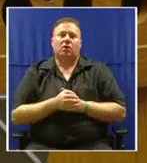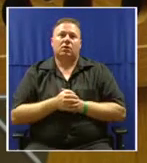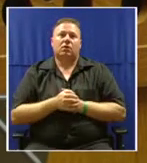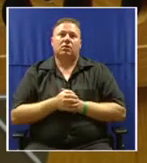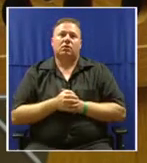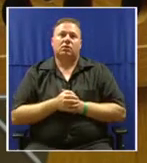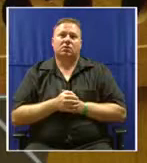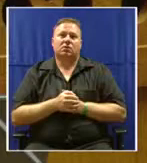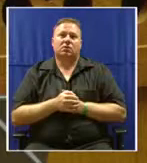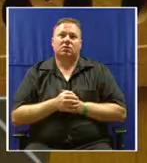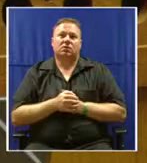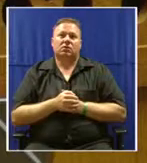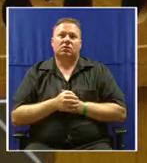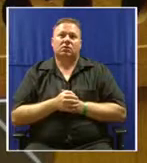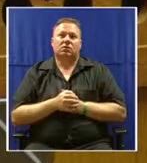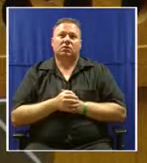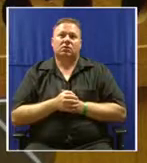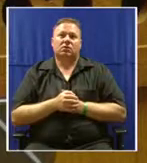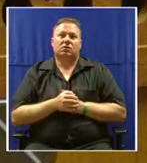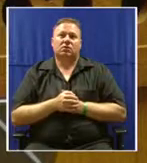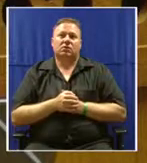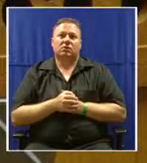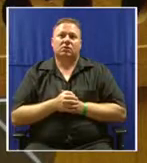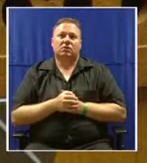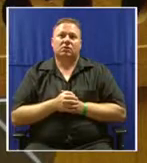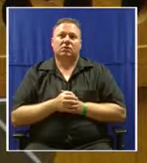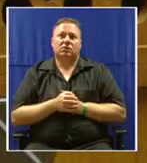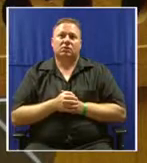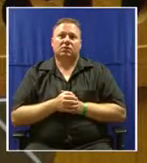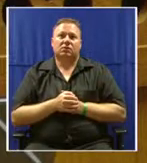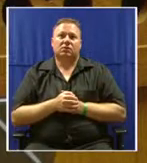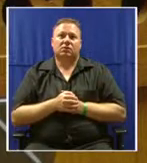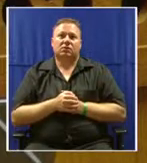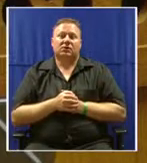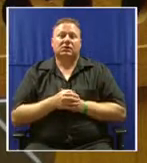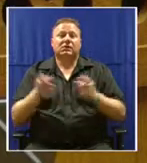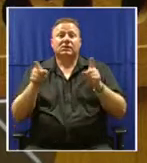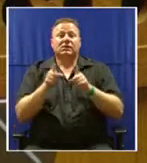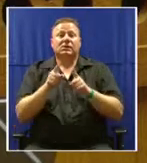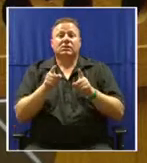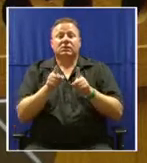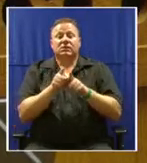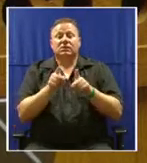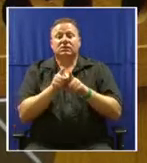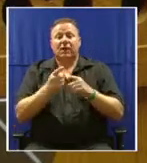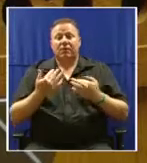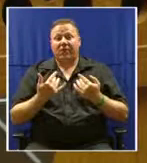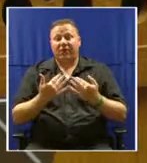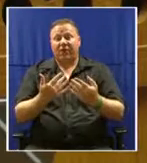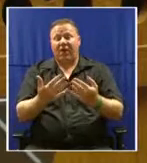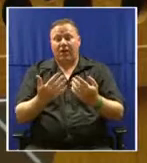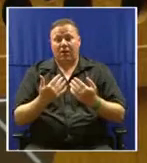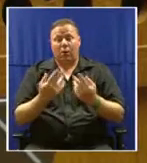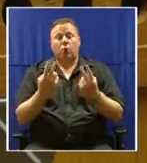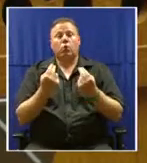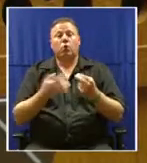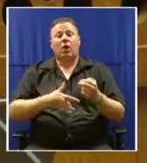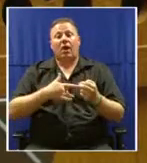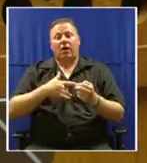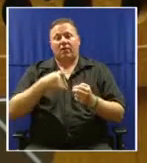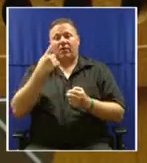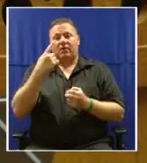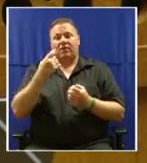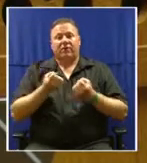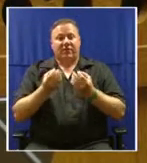as a harsh fire gives new life to our country's fynbos,